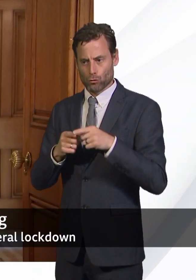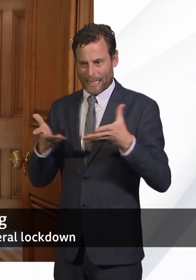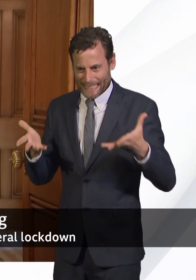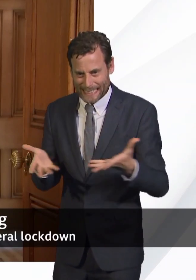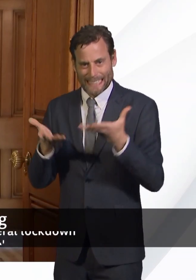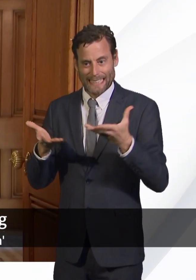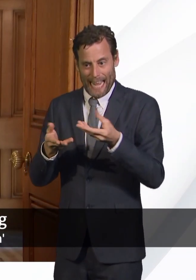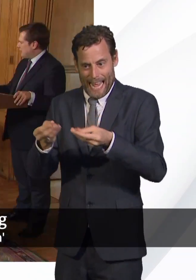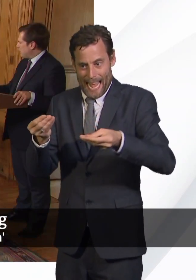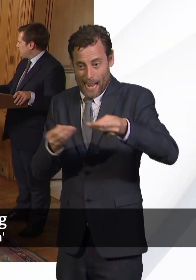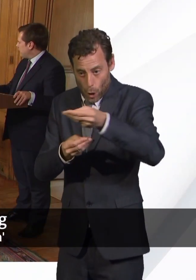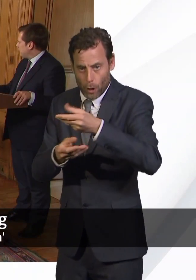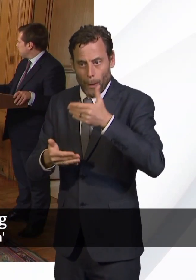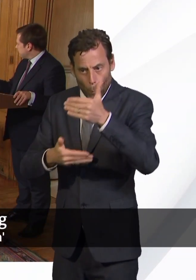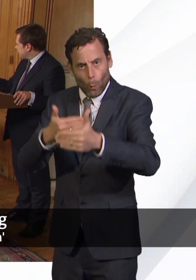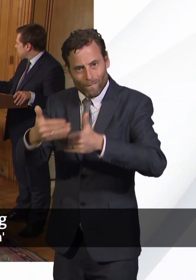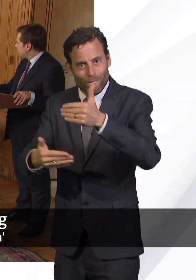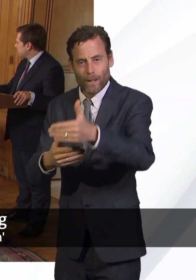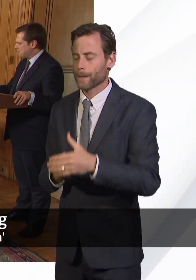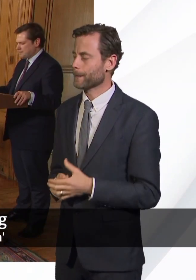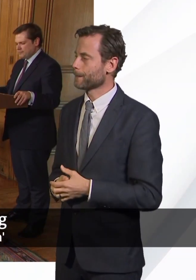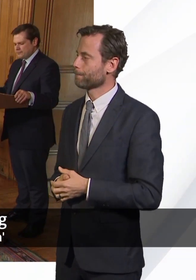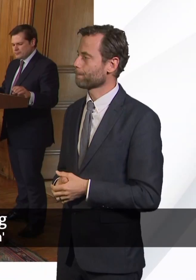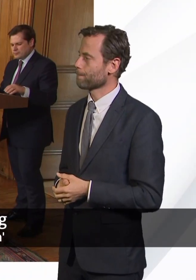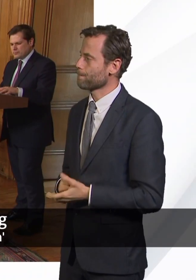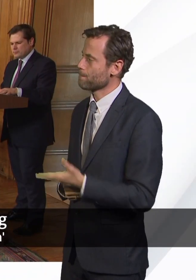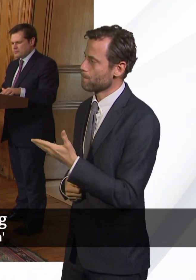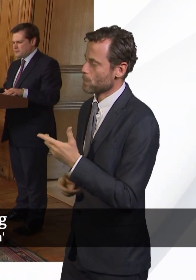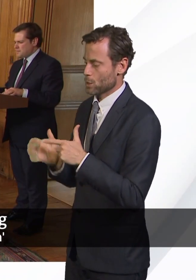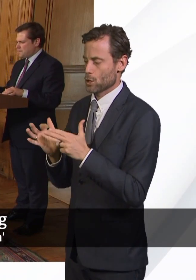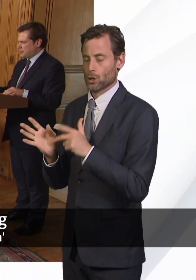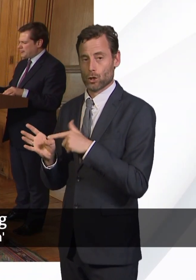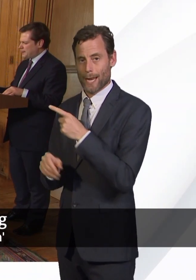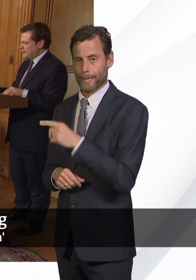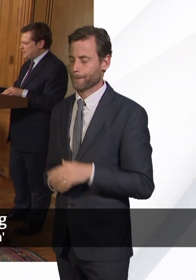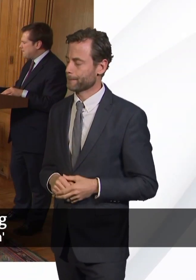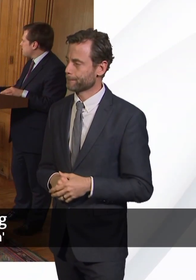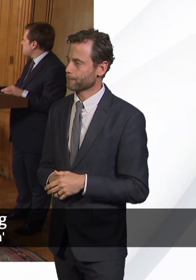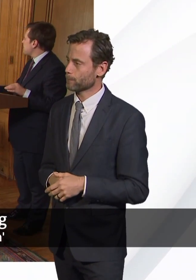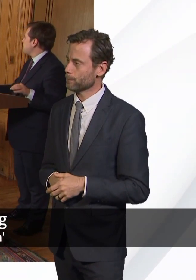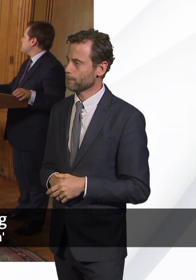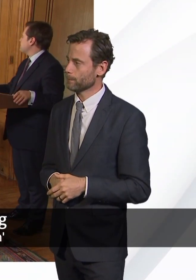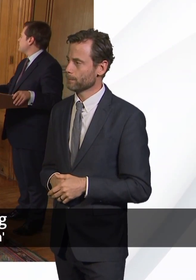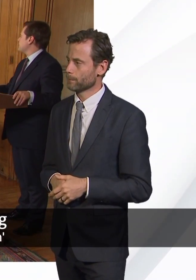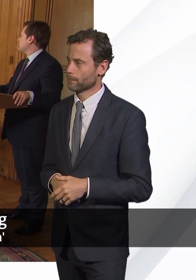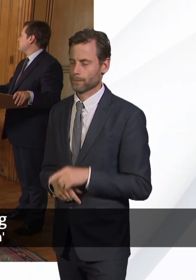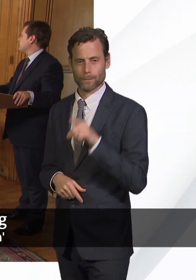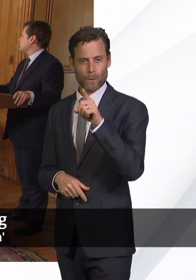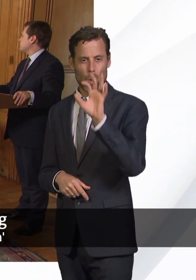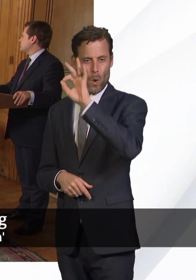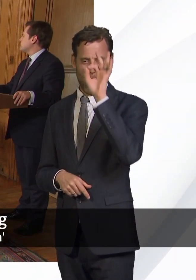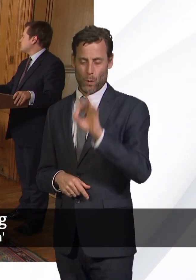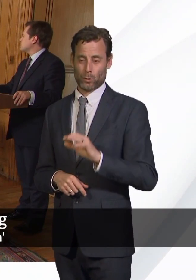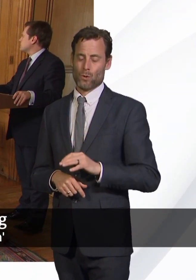ensure the economy starts to get going again. Jenny. Thank you. You actually gave quite a broad question, I think.